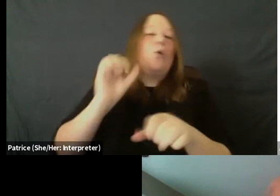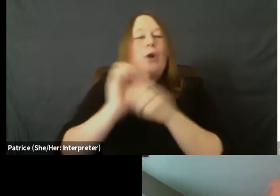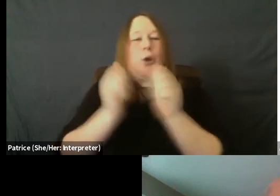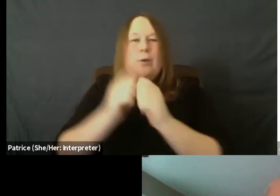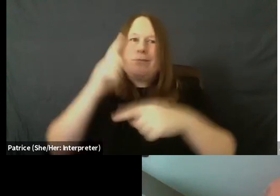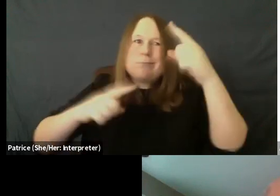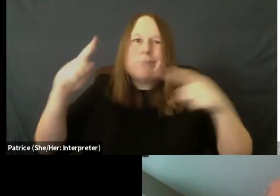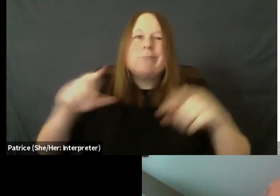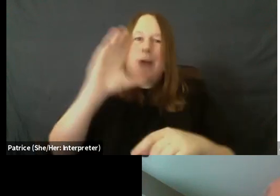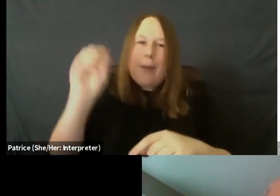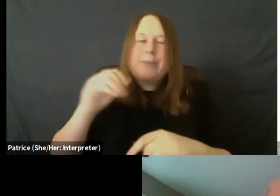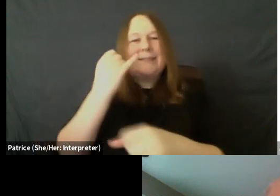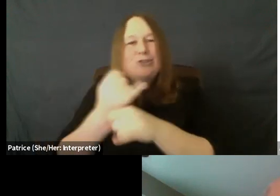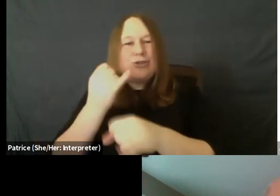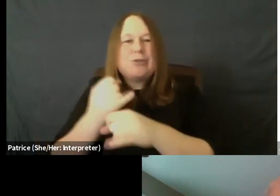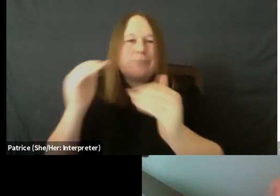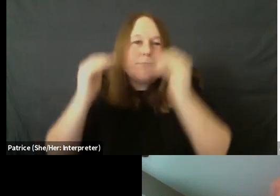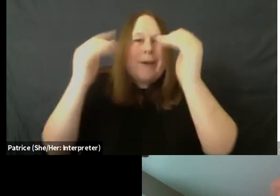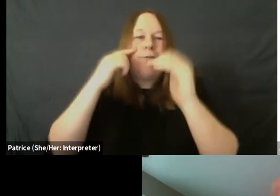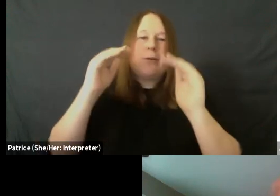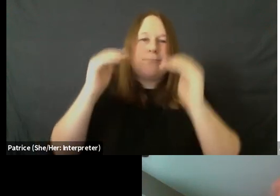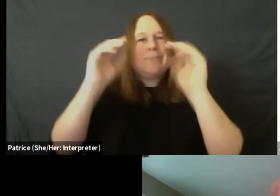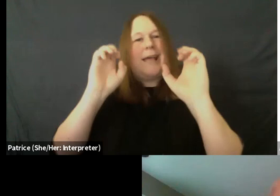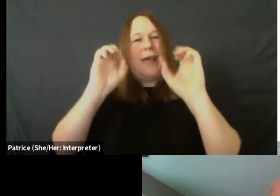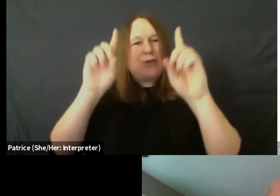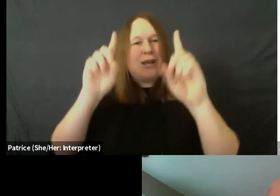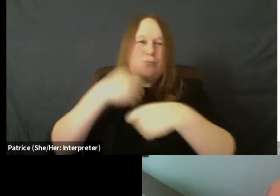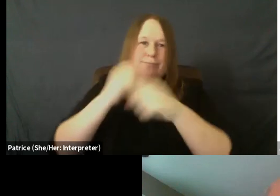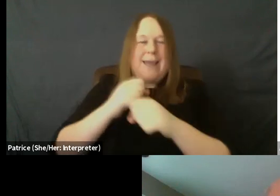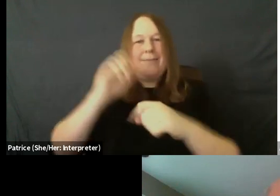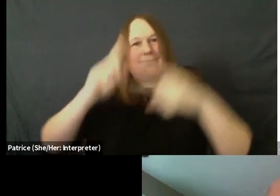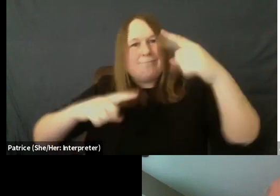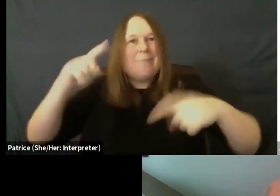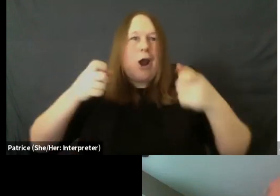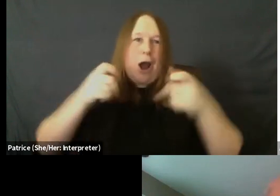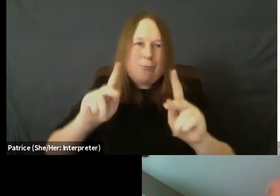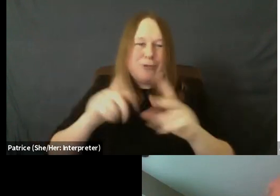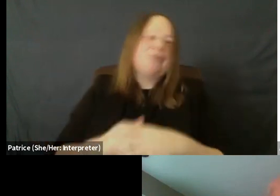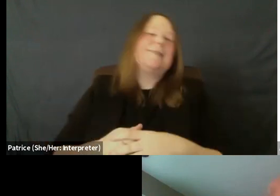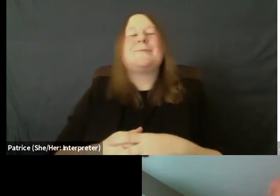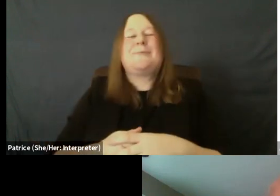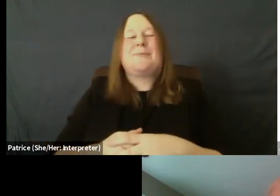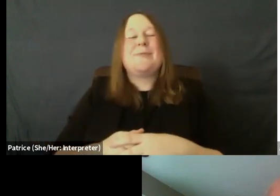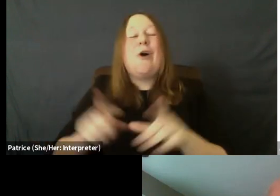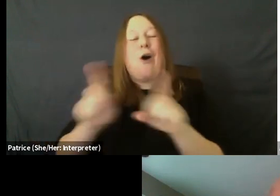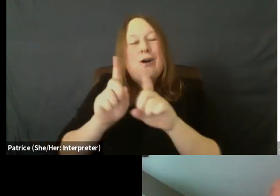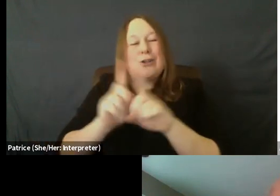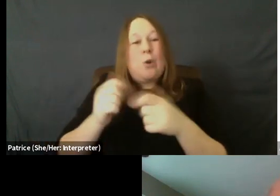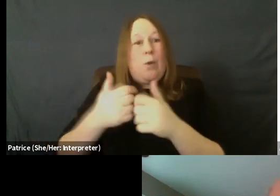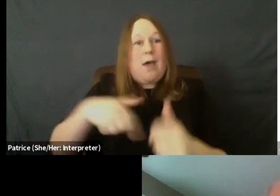numerous companies and institutions of higher education to create those varied opportunities. We also have with